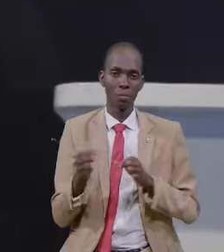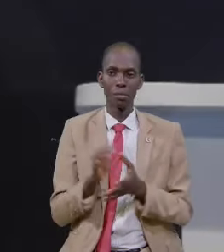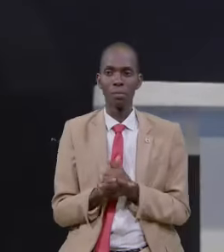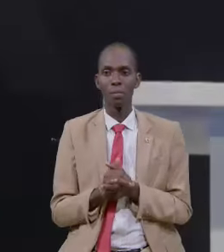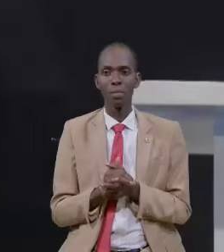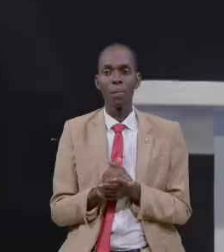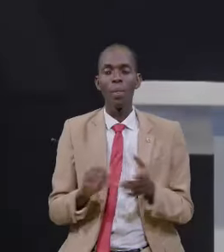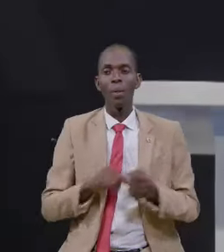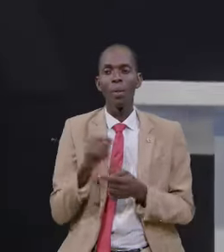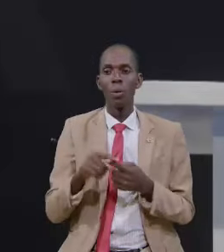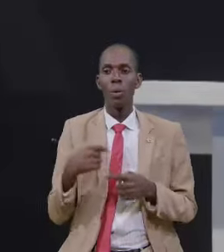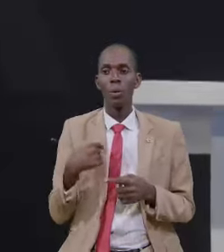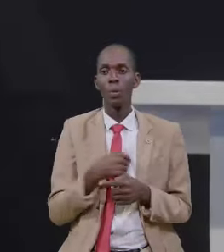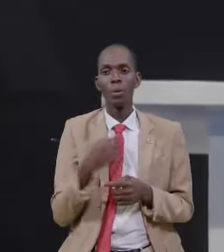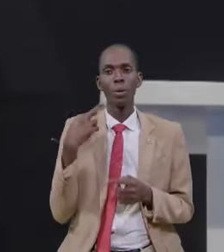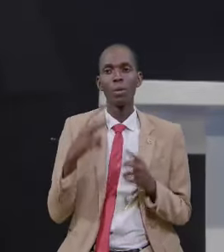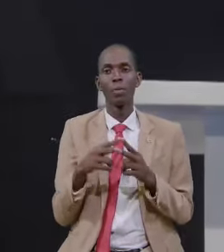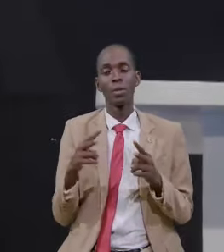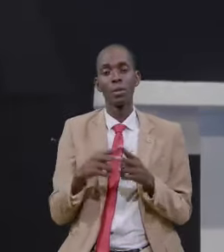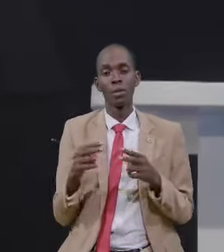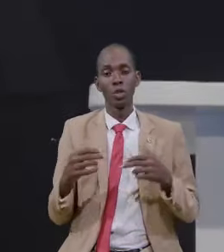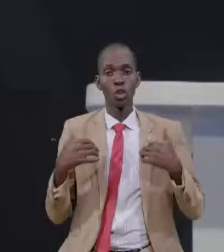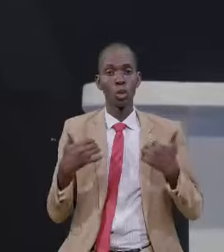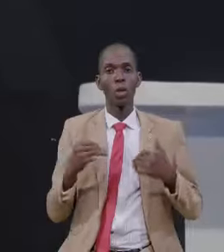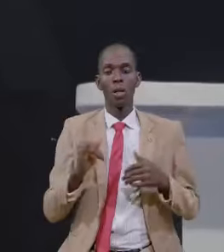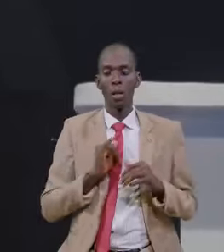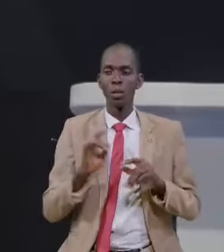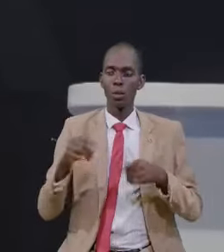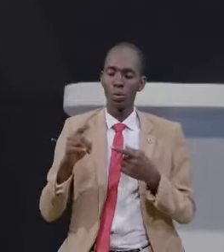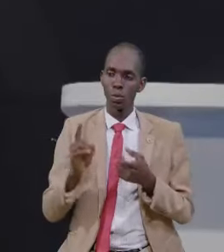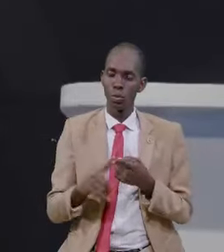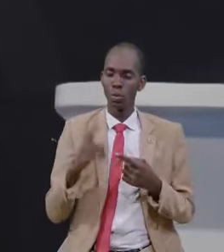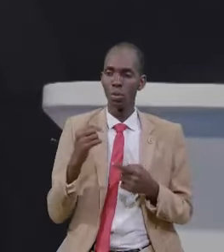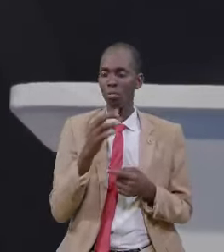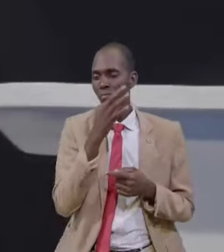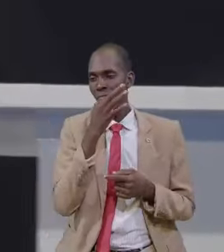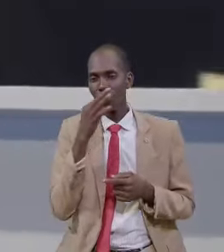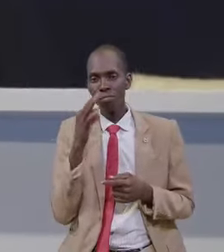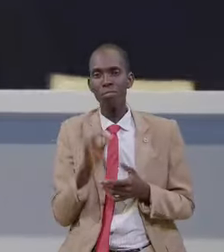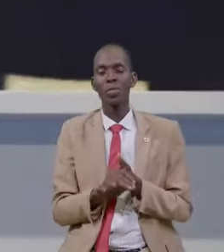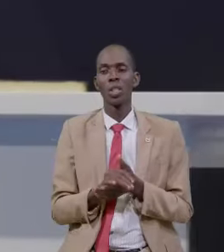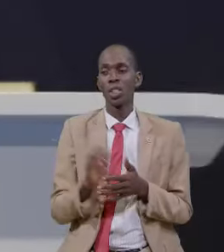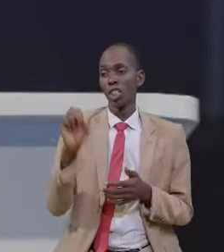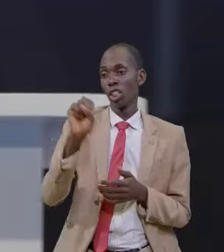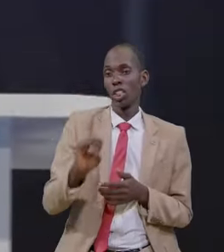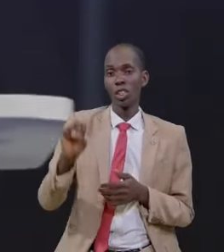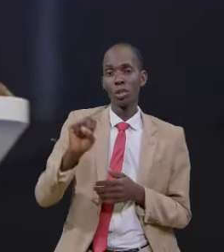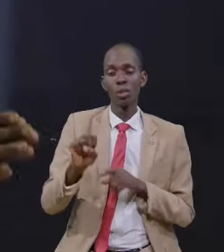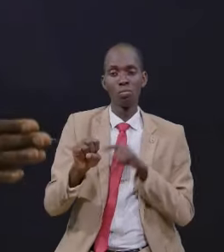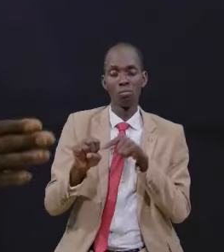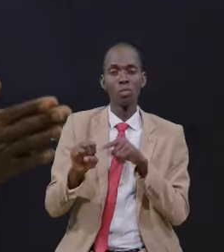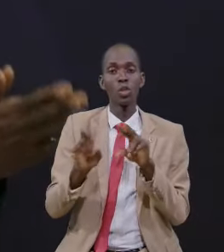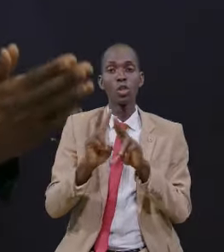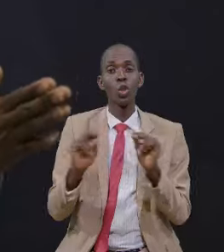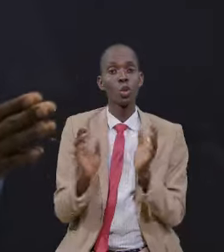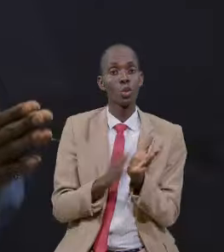very young, I went to the farm a lot. Saturday, when there was no school, I